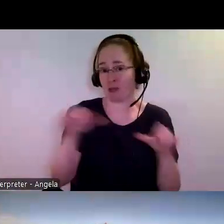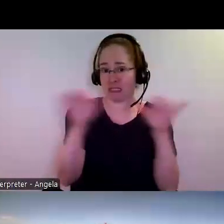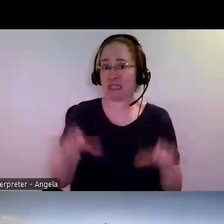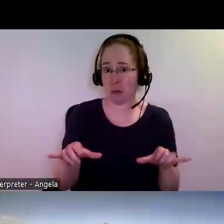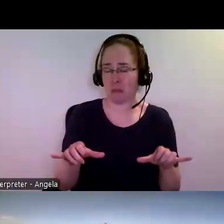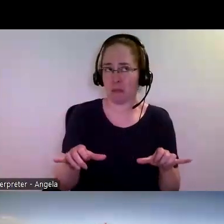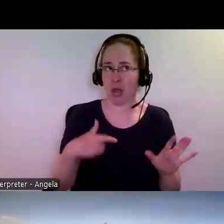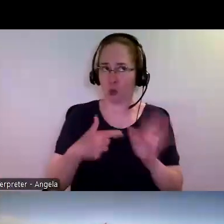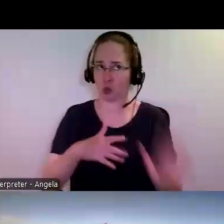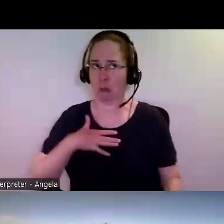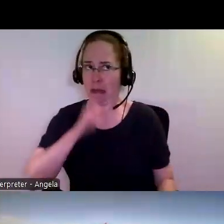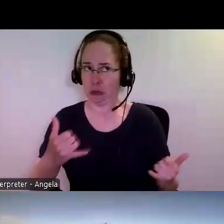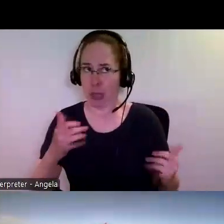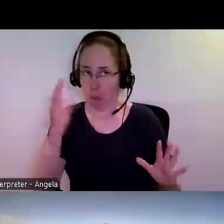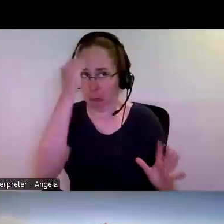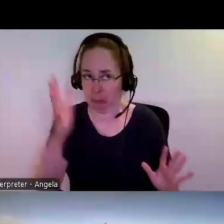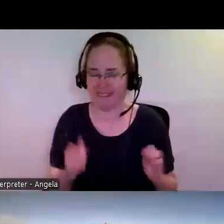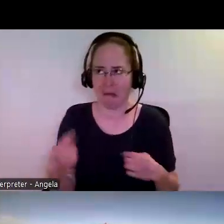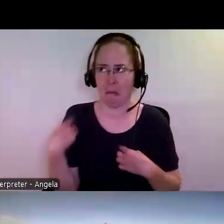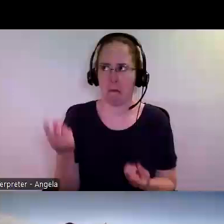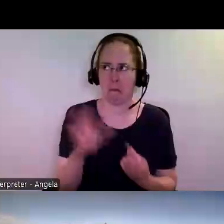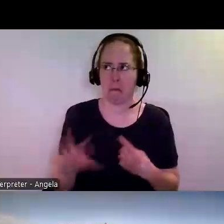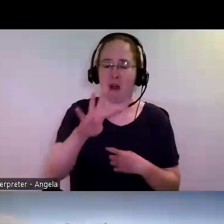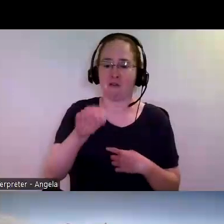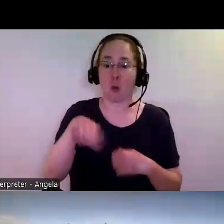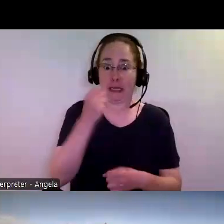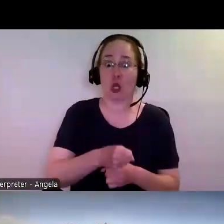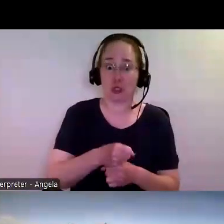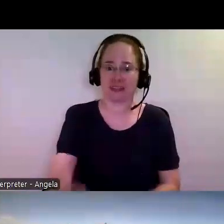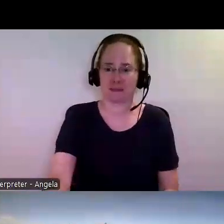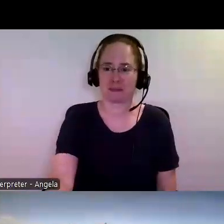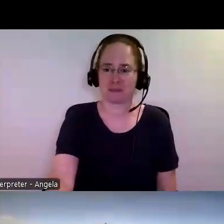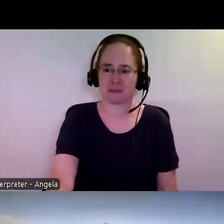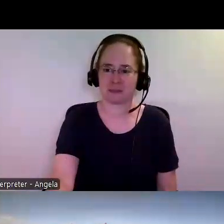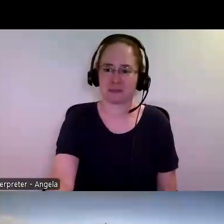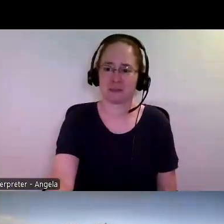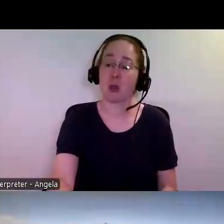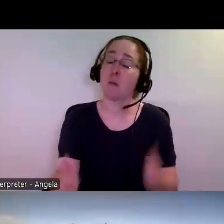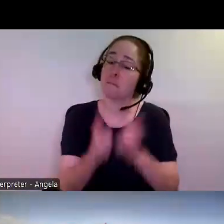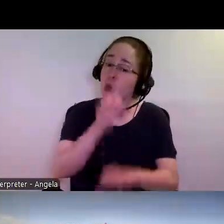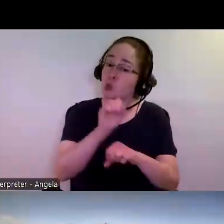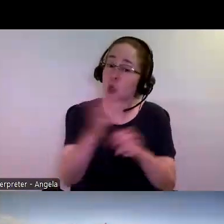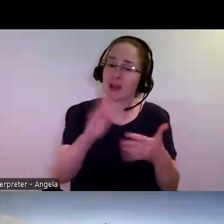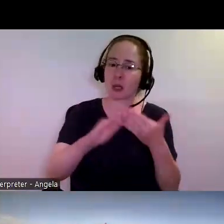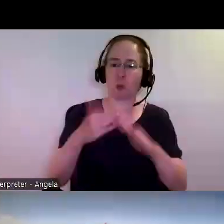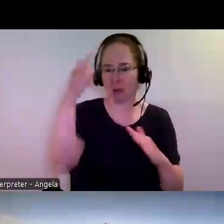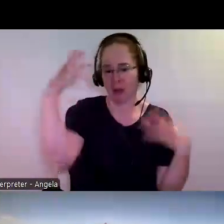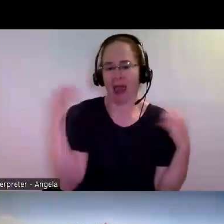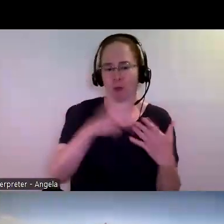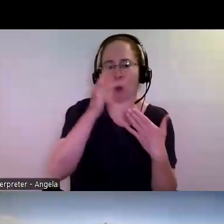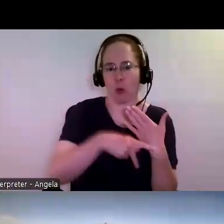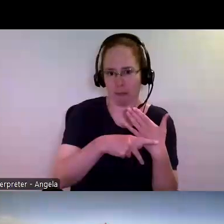going to date myself here, for close to 40 years. Much of it in community mental health